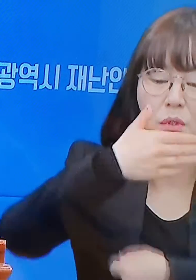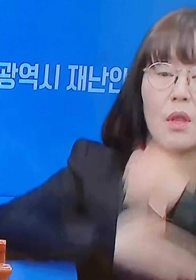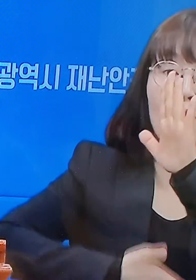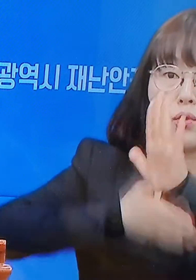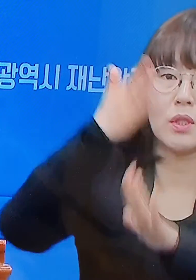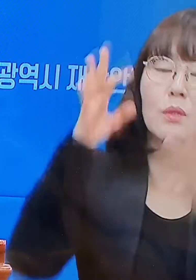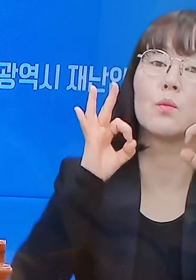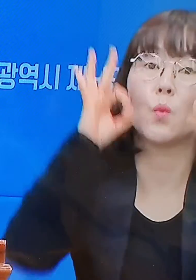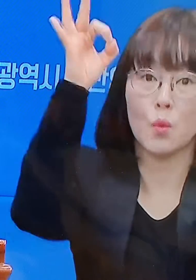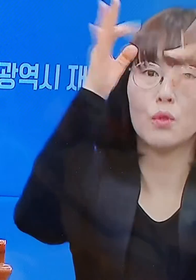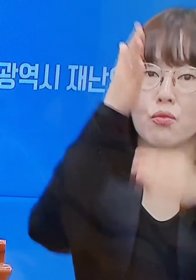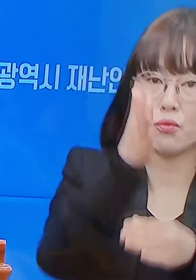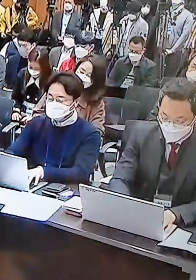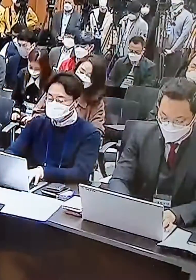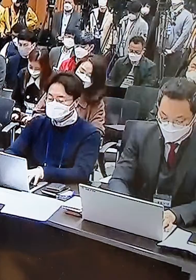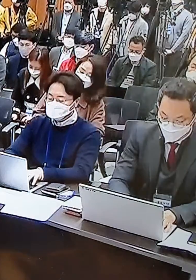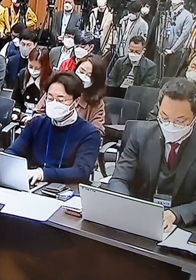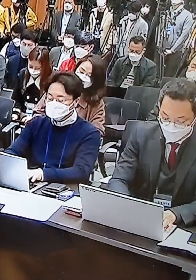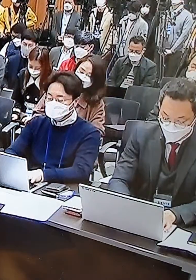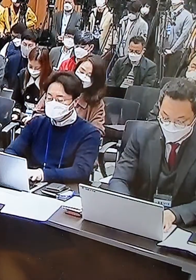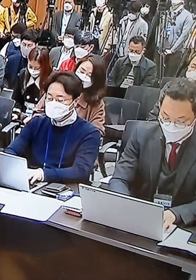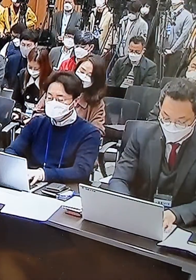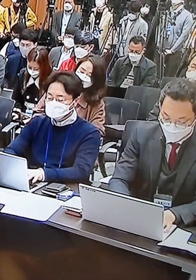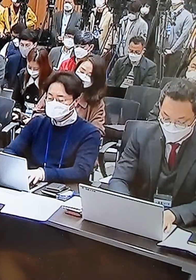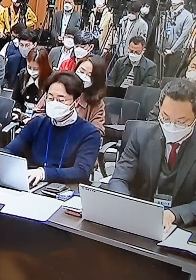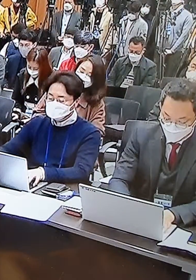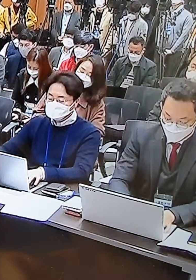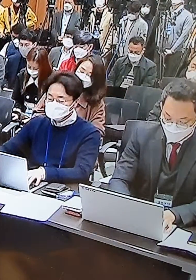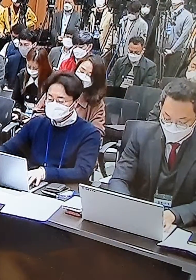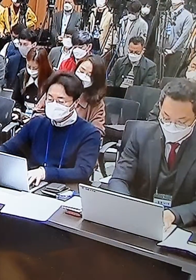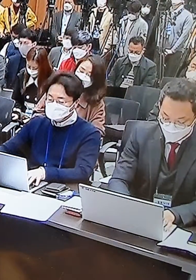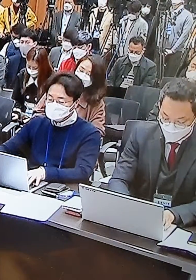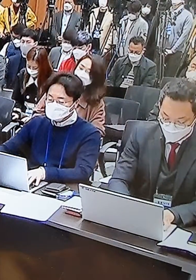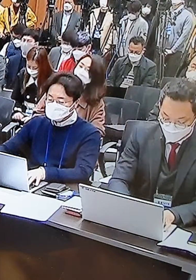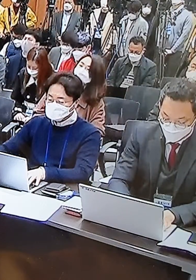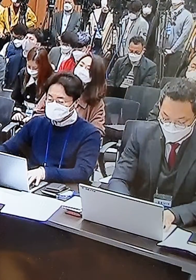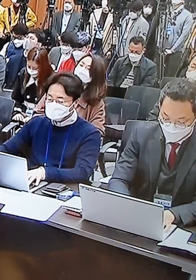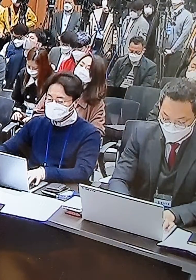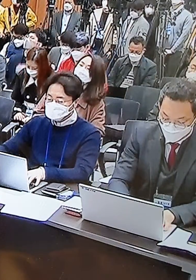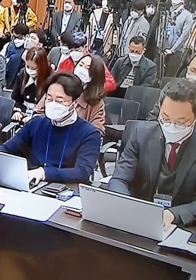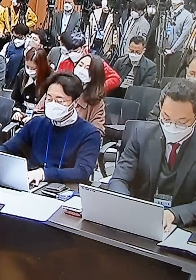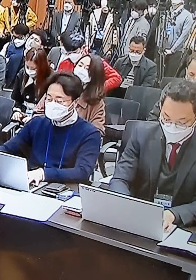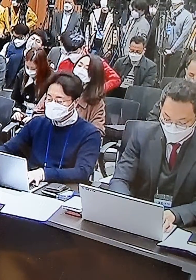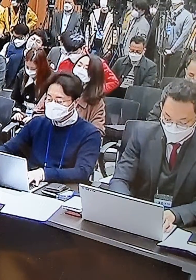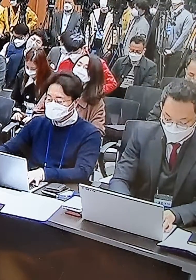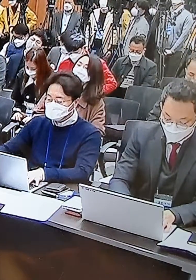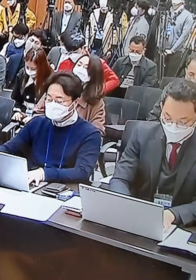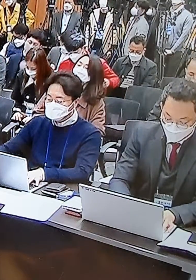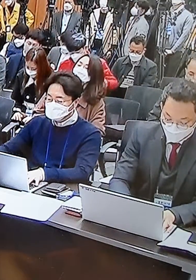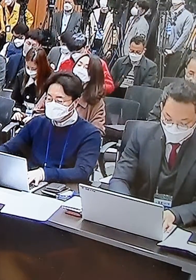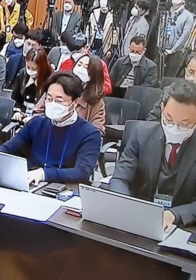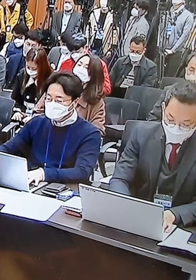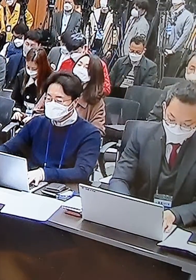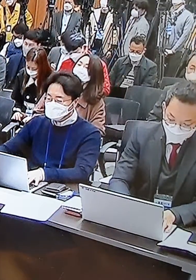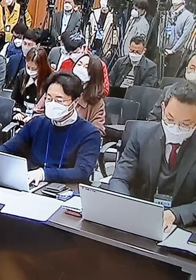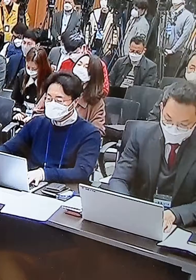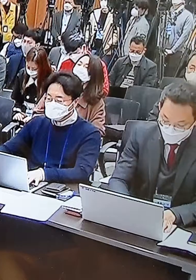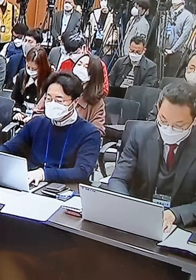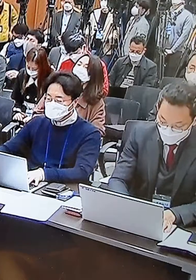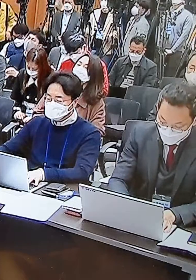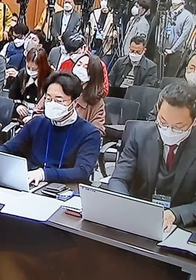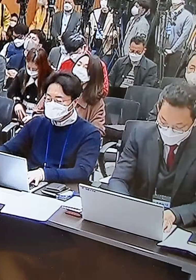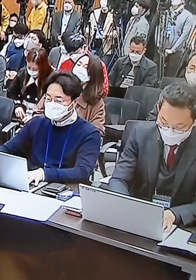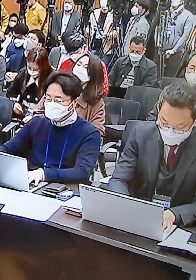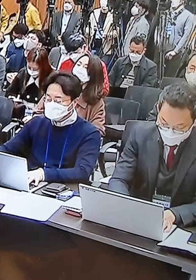is disadvantageous. If the body temperature is low, the virus is advantageous.